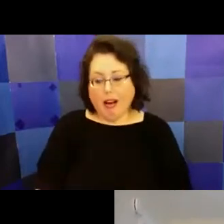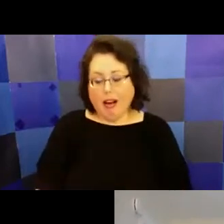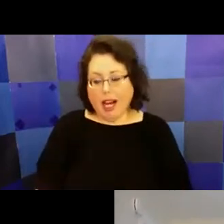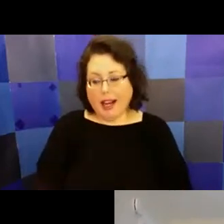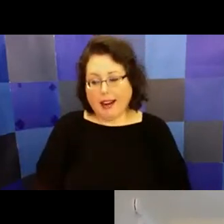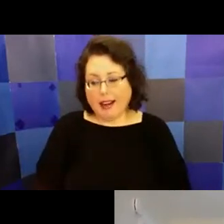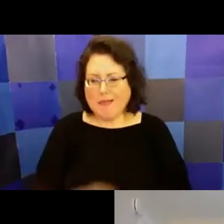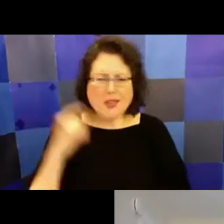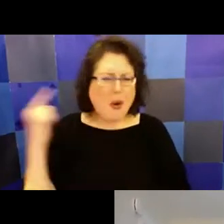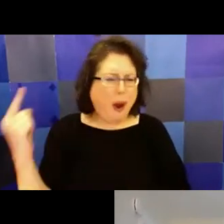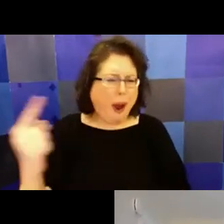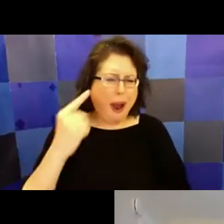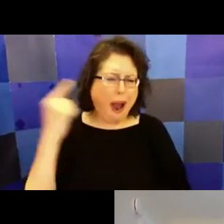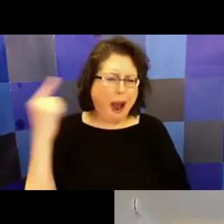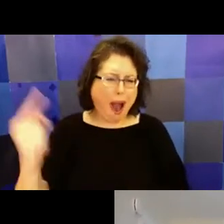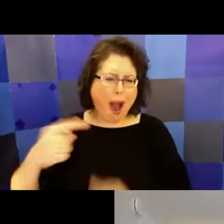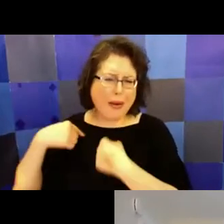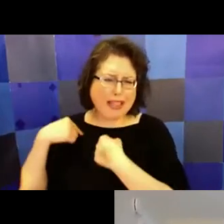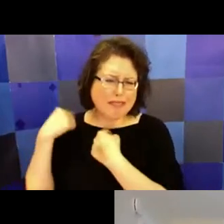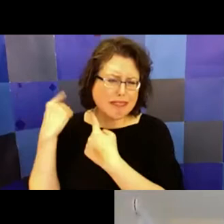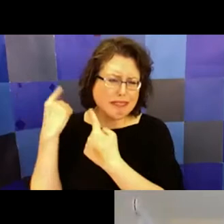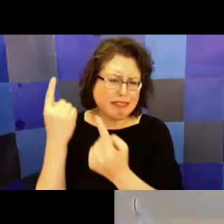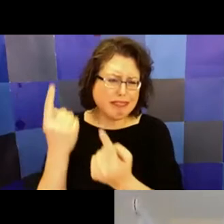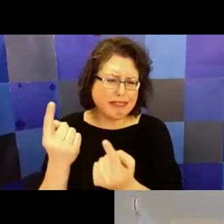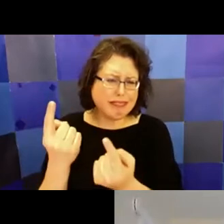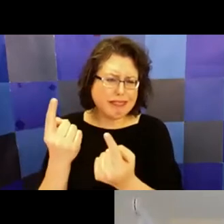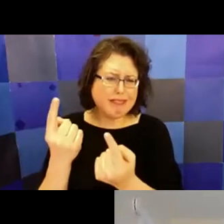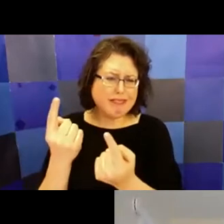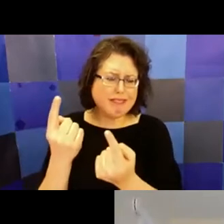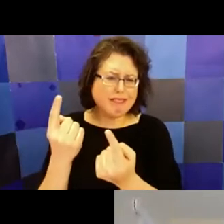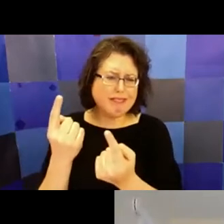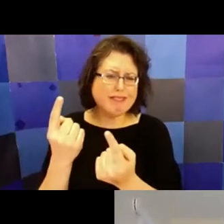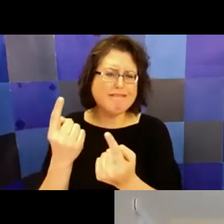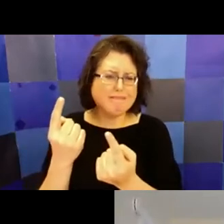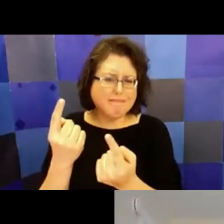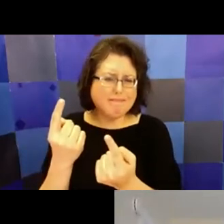there's always been, I think, a tremendous